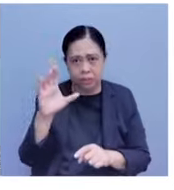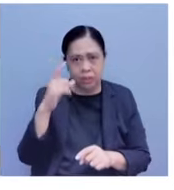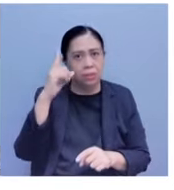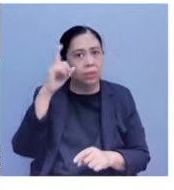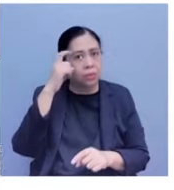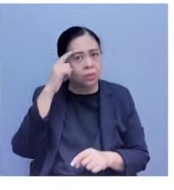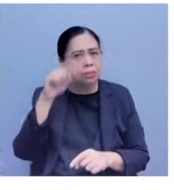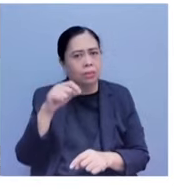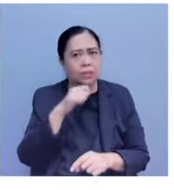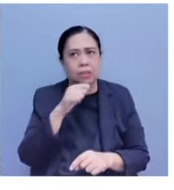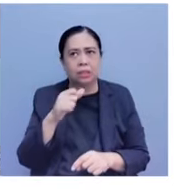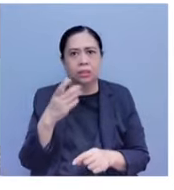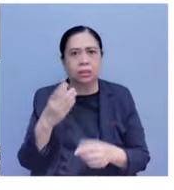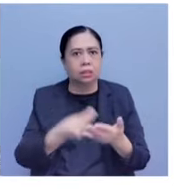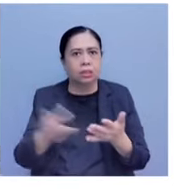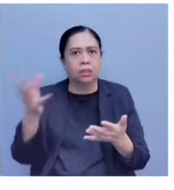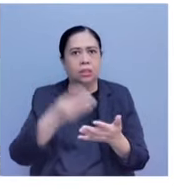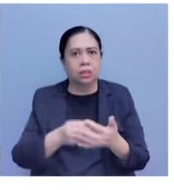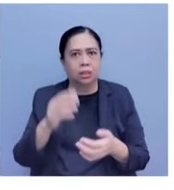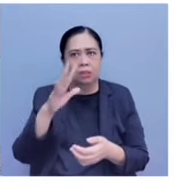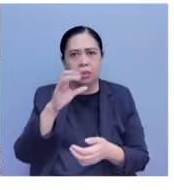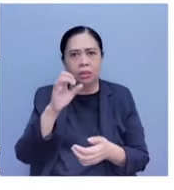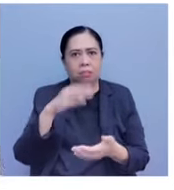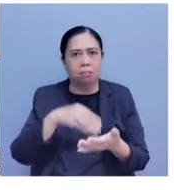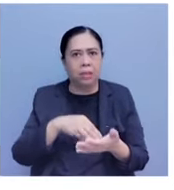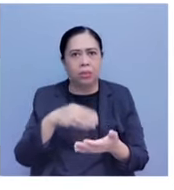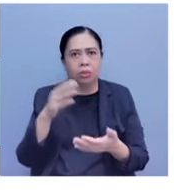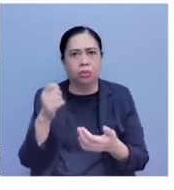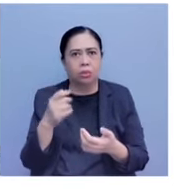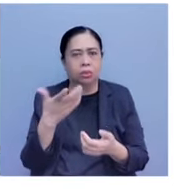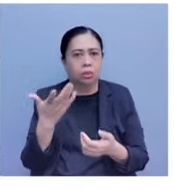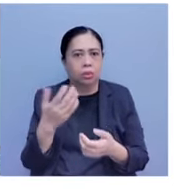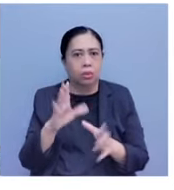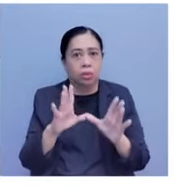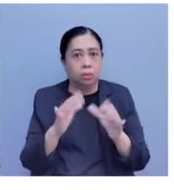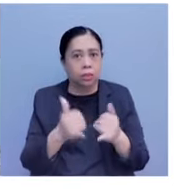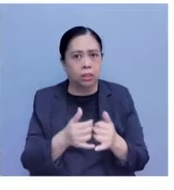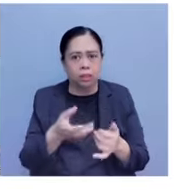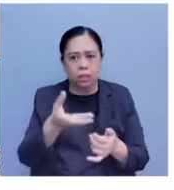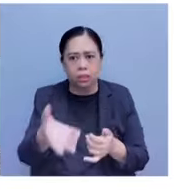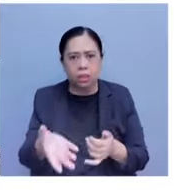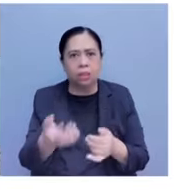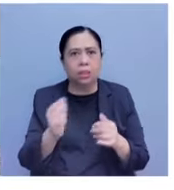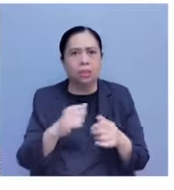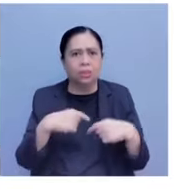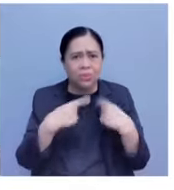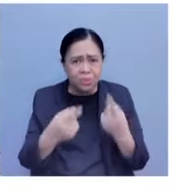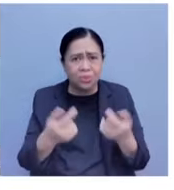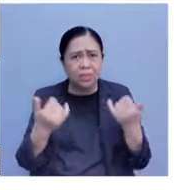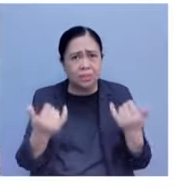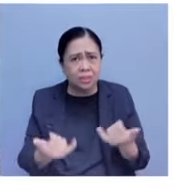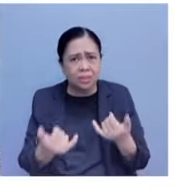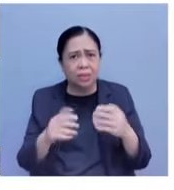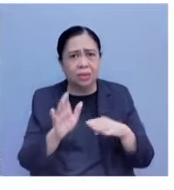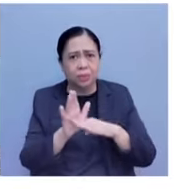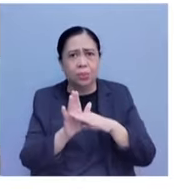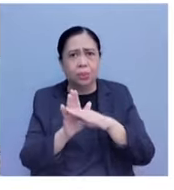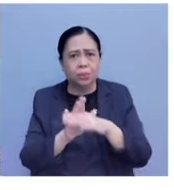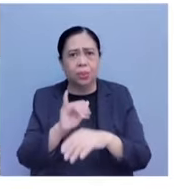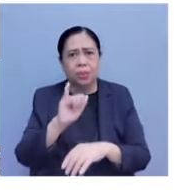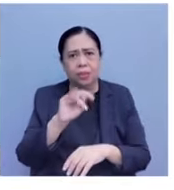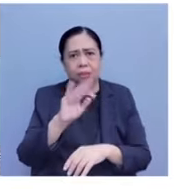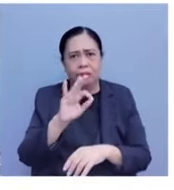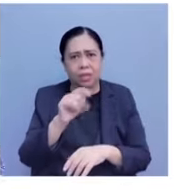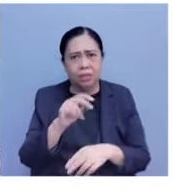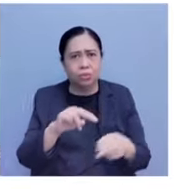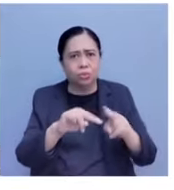the government should not be spending 500 billion pesos at least on a corporation in the midst of inflation, in the midst of